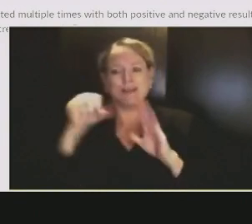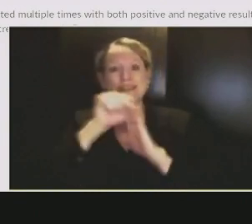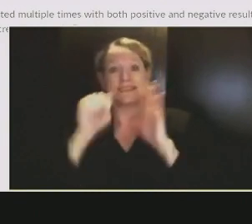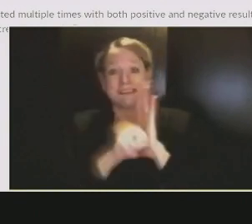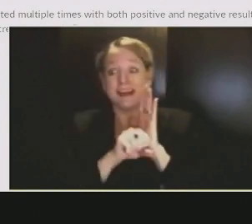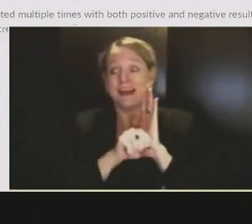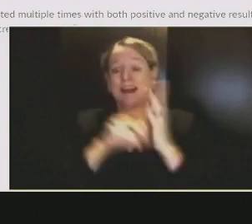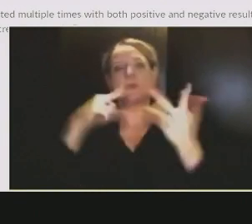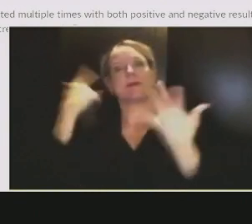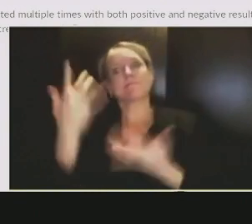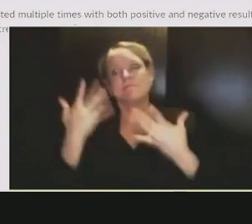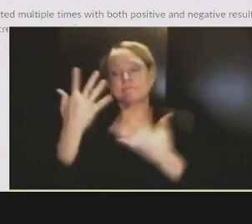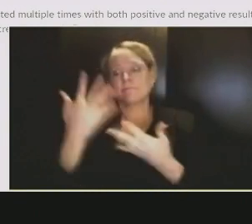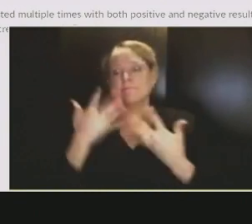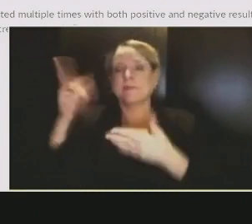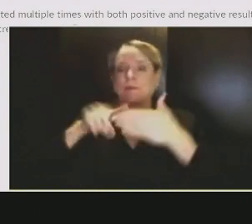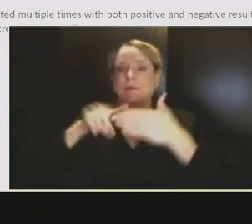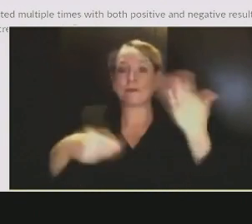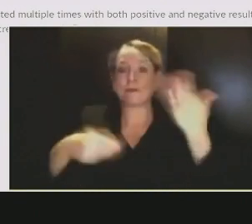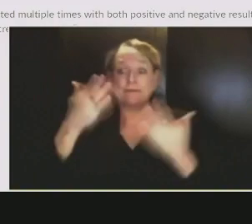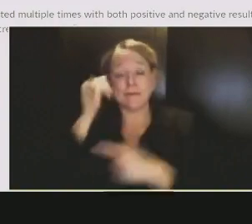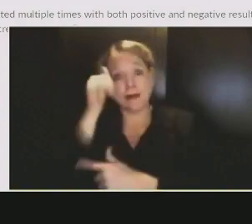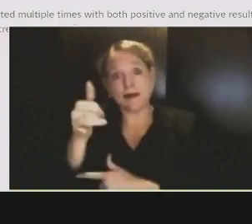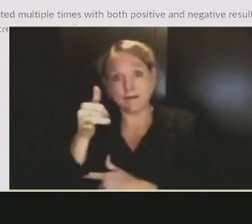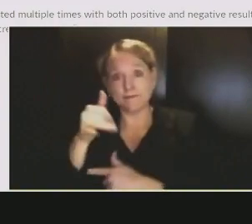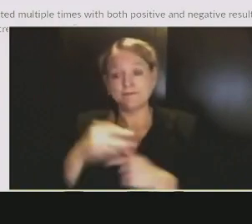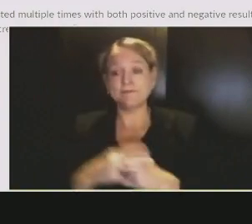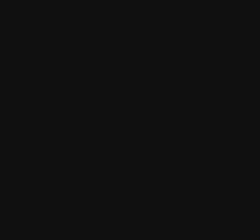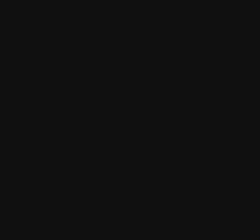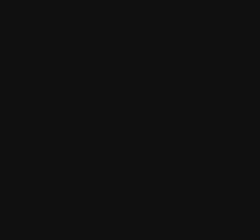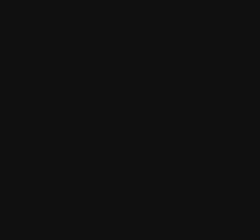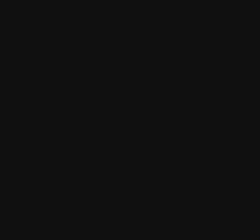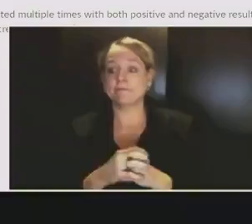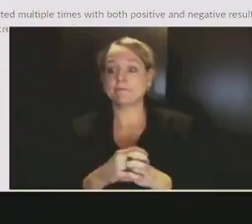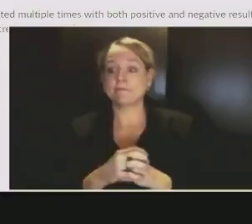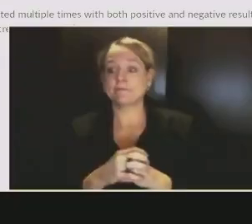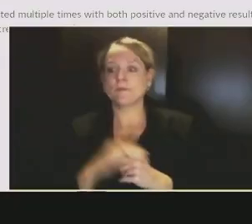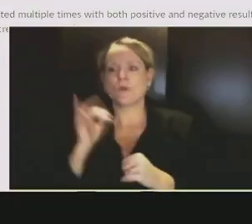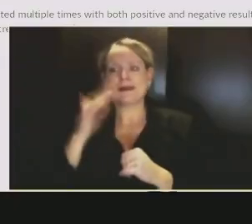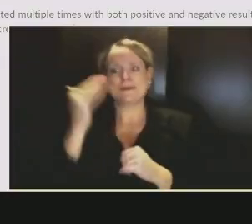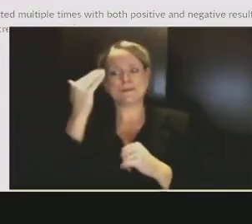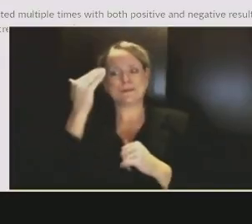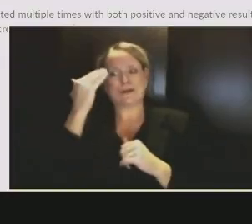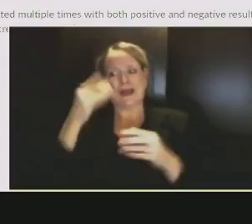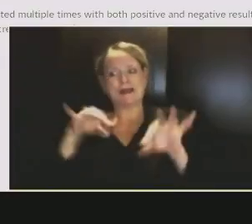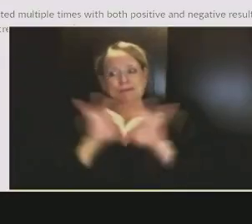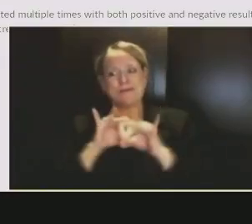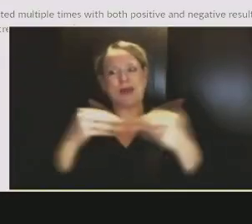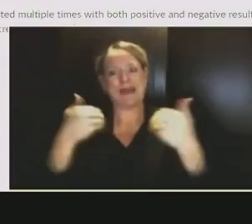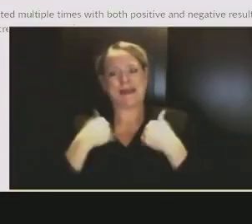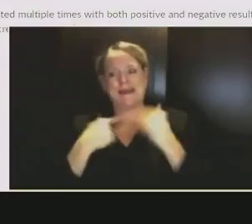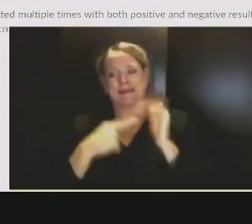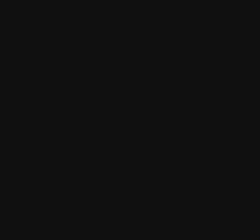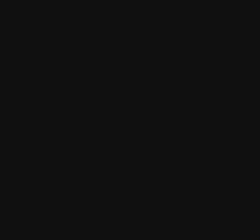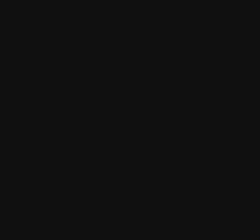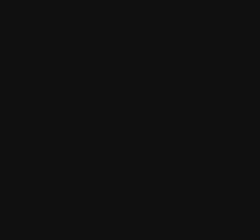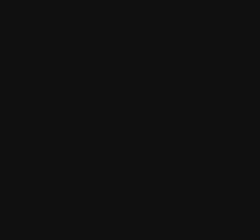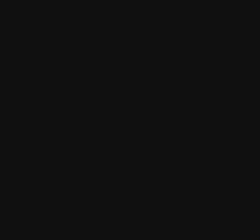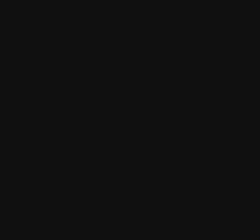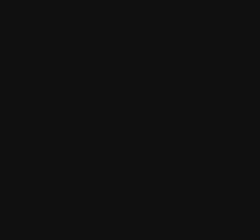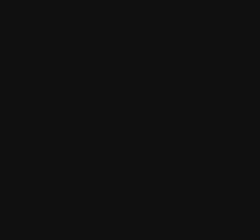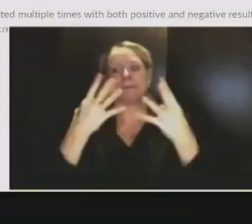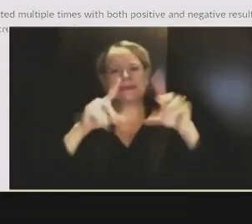our state, we really wanted to show what lab capacity existed in the state of Wisconsin. So that's why you'll see from time